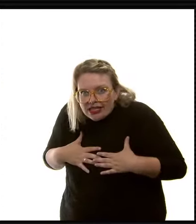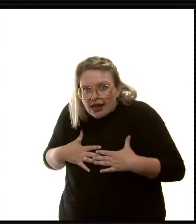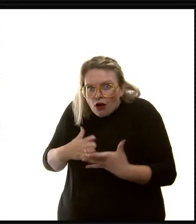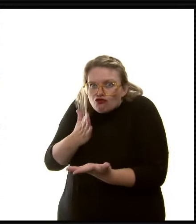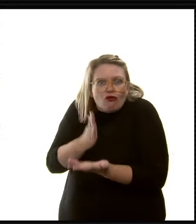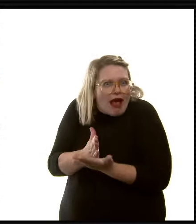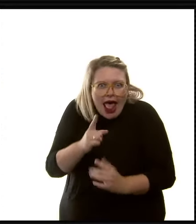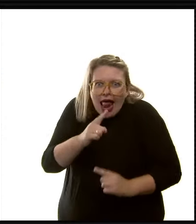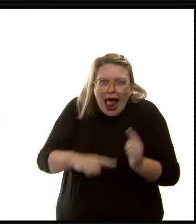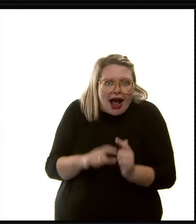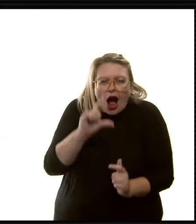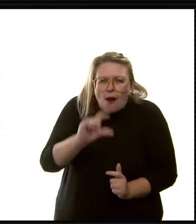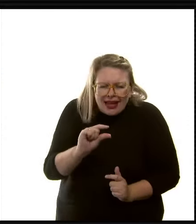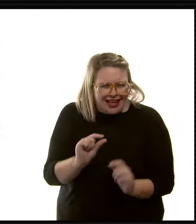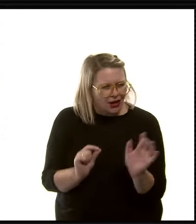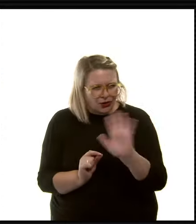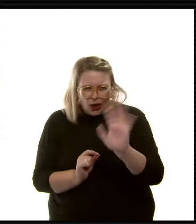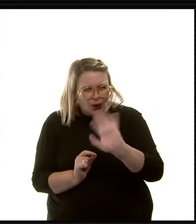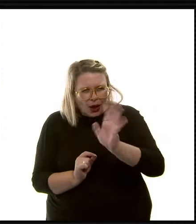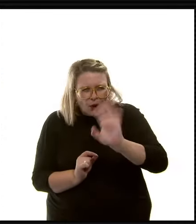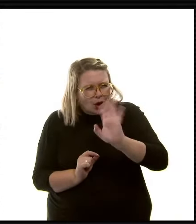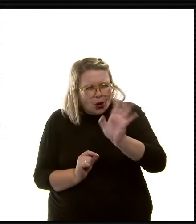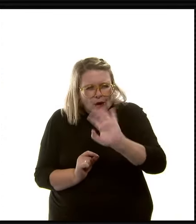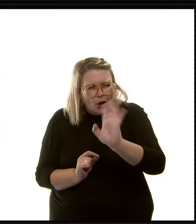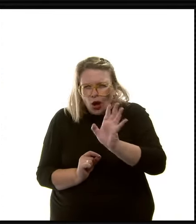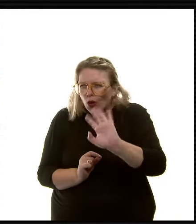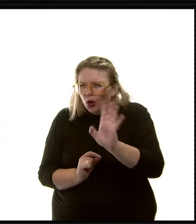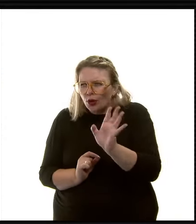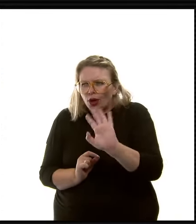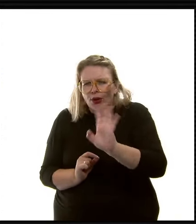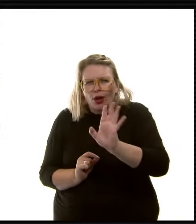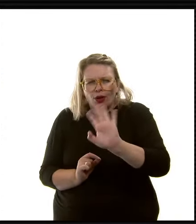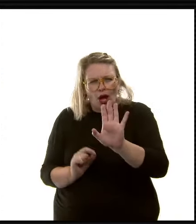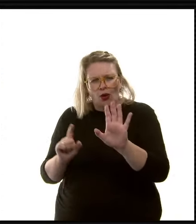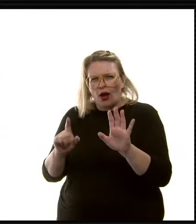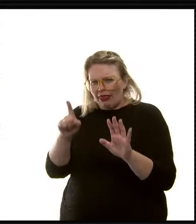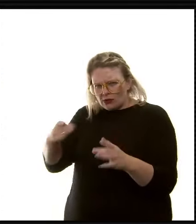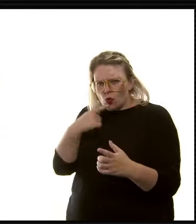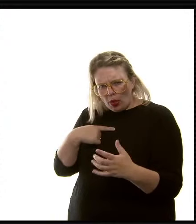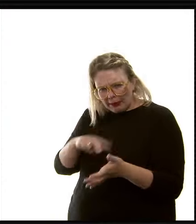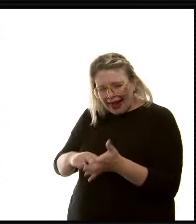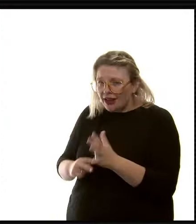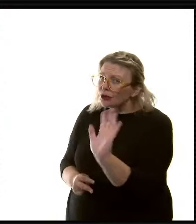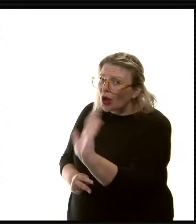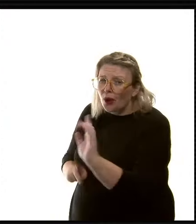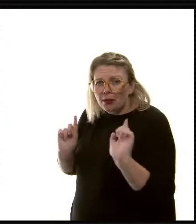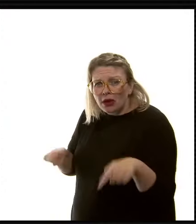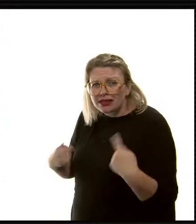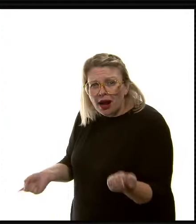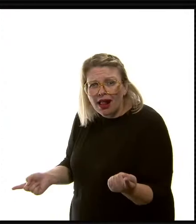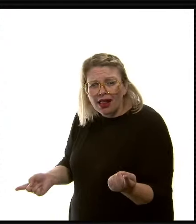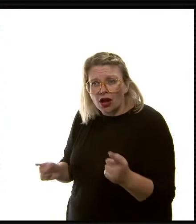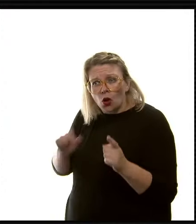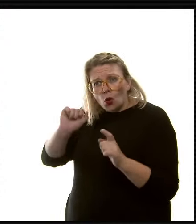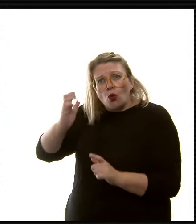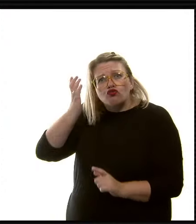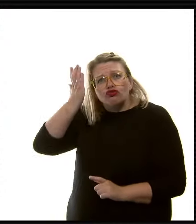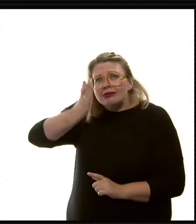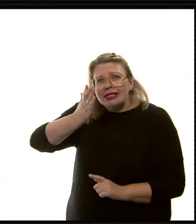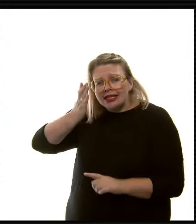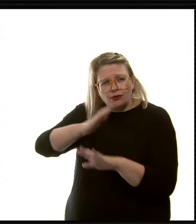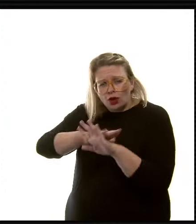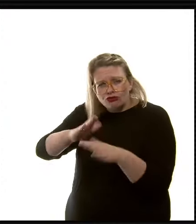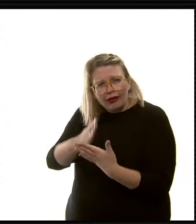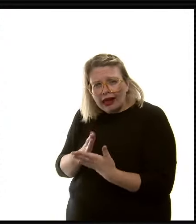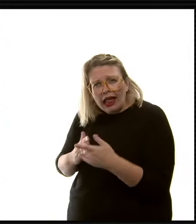Lego minifigure Joel, to see how it works. We won't be this doing, is what the plan is. This is what they told me. That is not possible. We're not injecting. That was your dream that you had last night. We talked